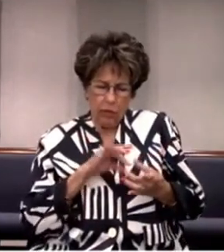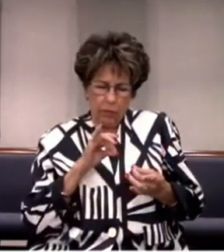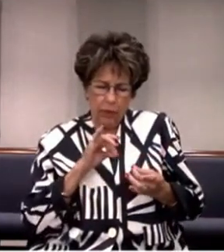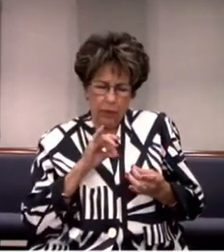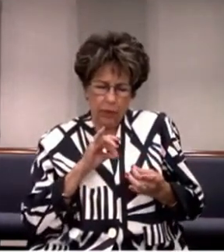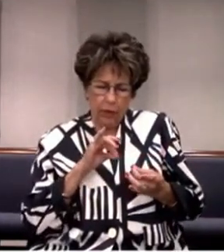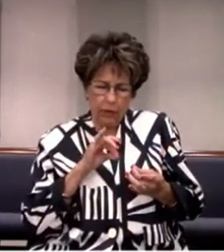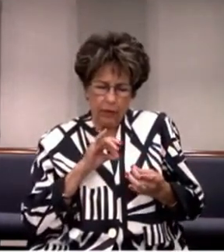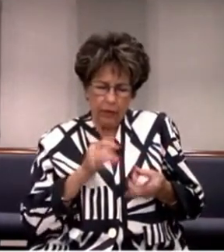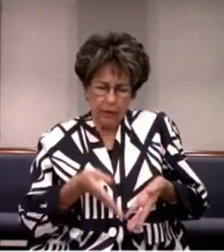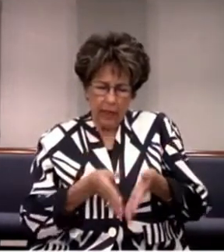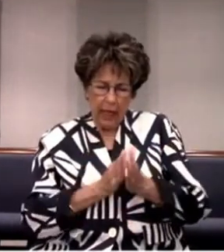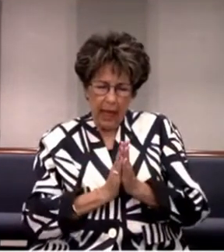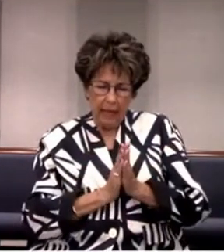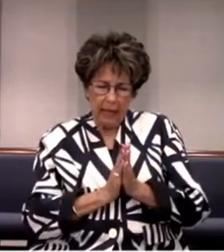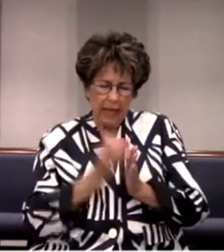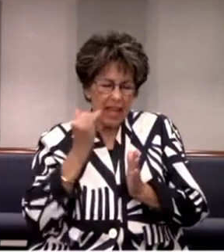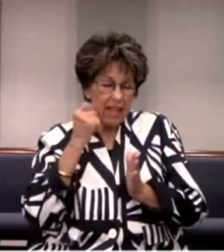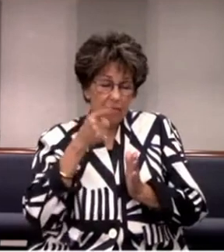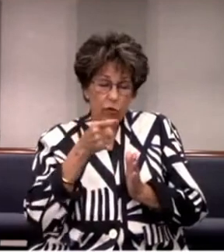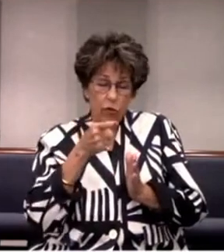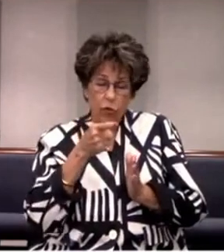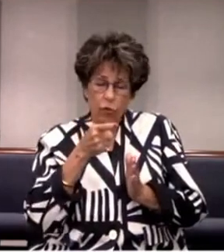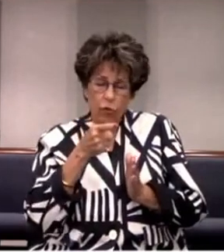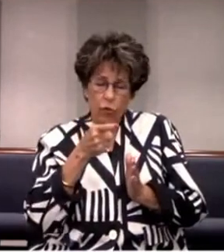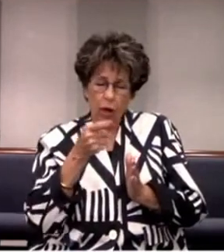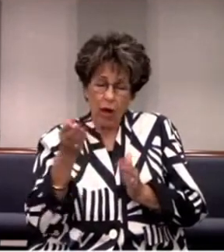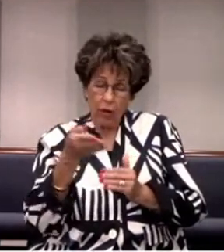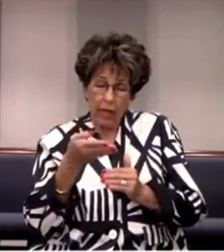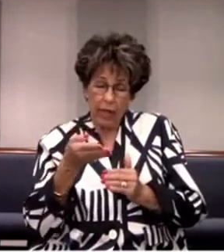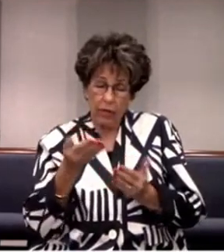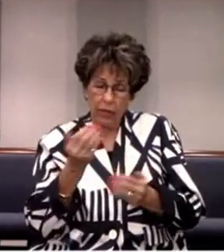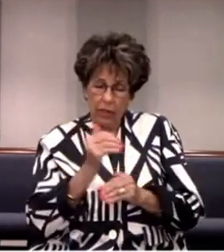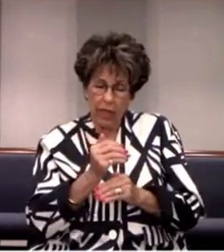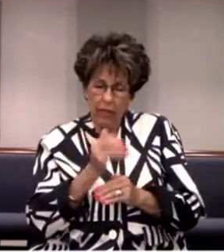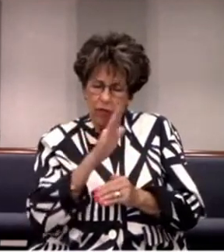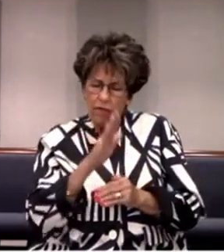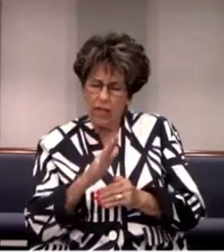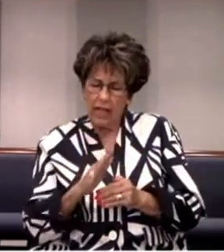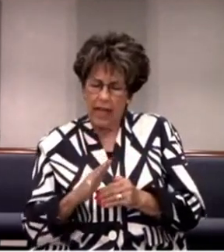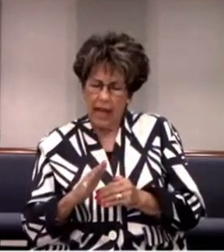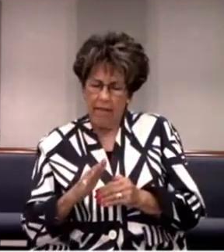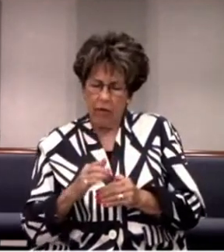tonight and you have never formally believed upon the Lord in your heart.